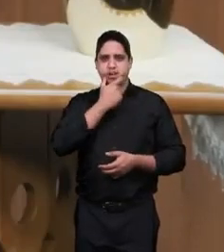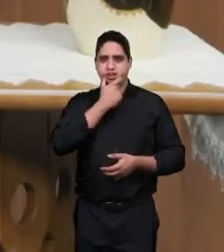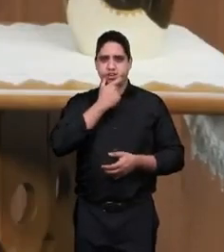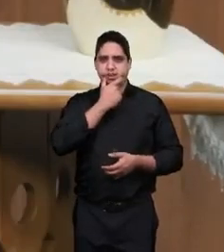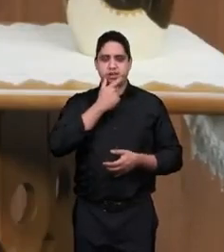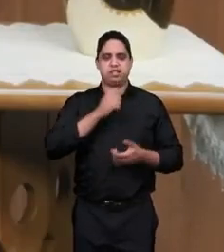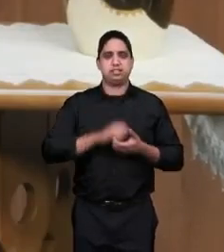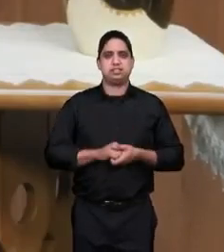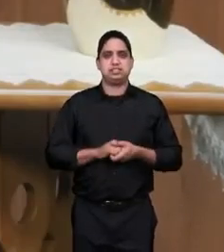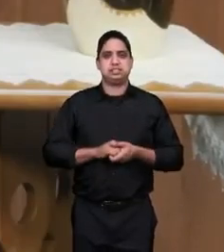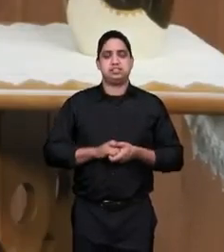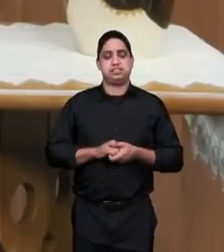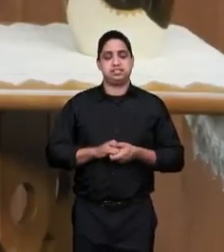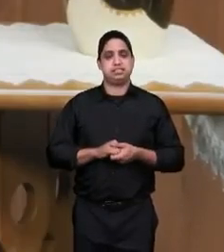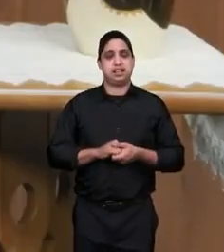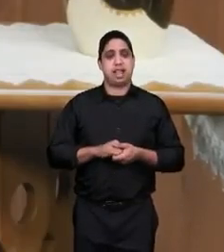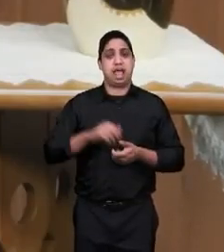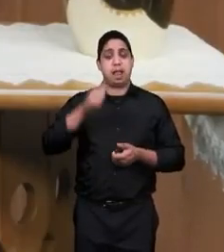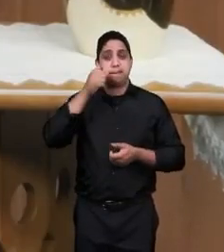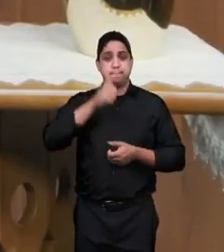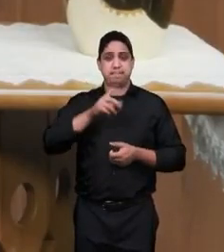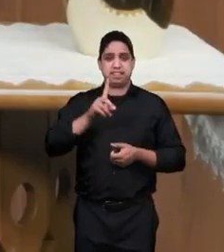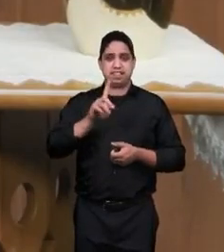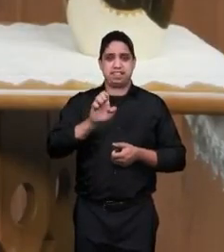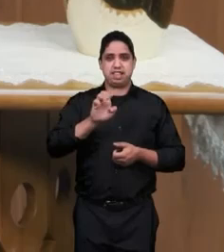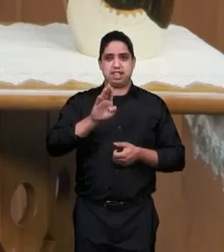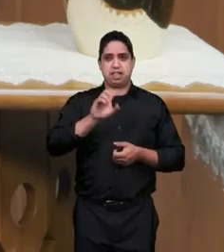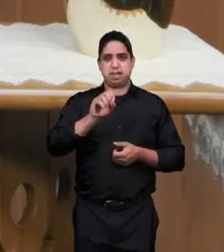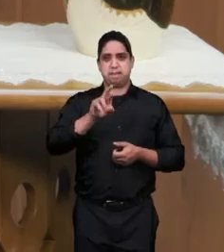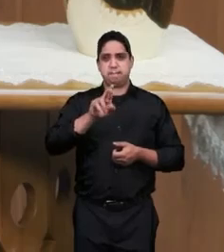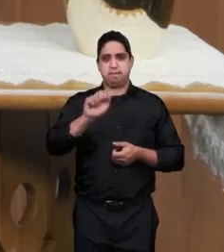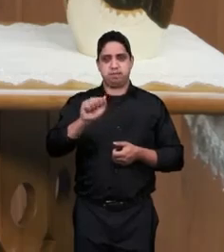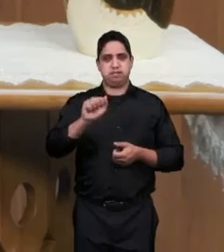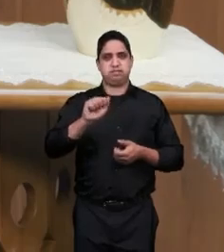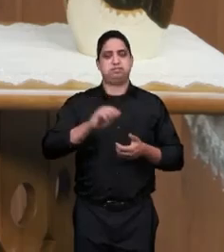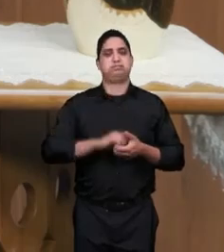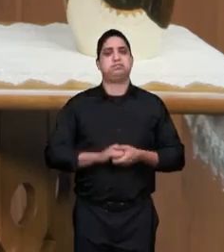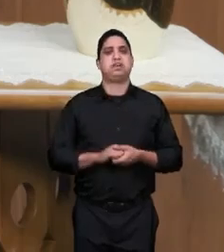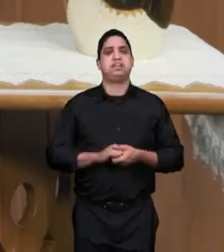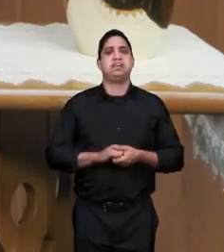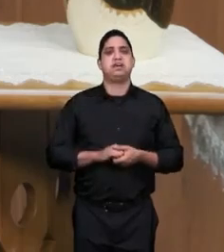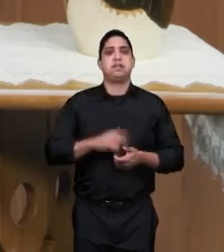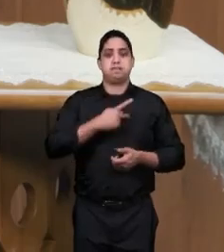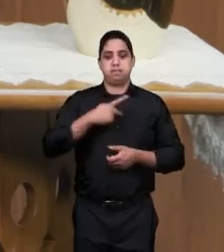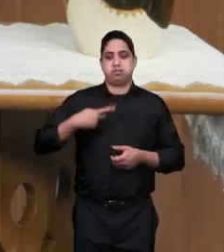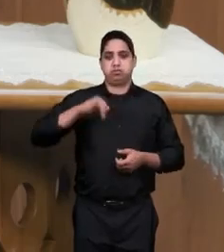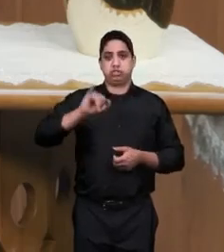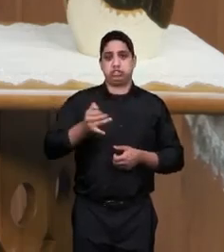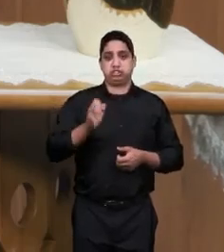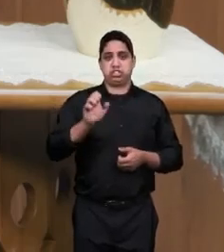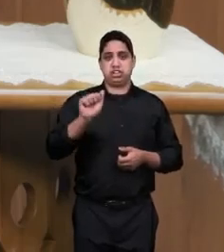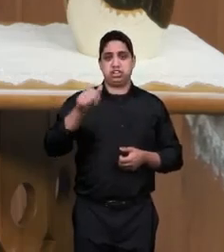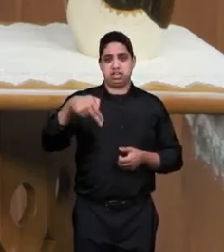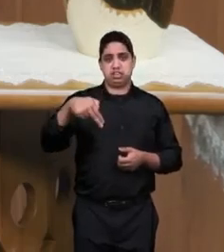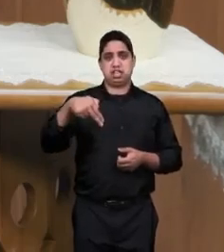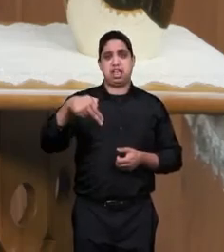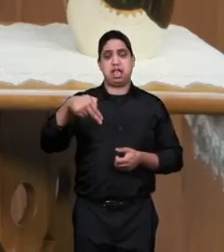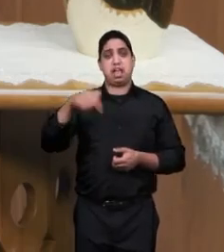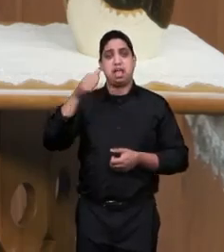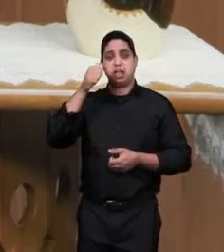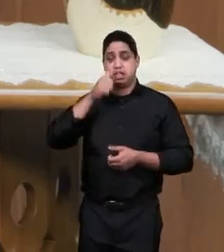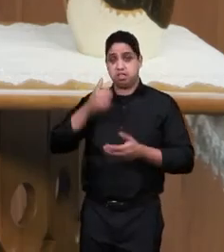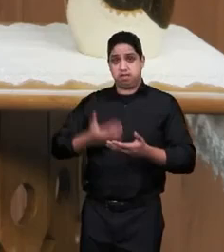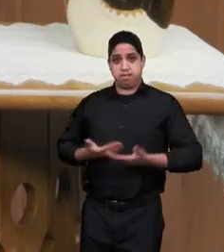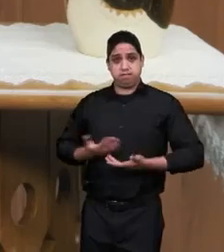from England, our sister Deborah in Birmingham. Pastor Jean Carlos, she is going to give us